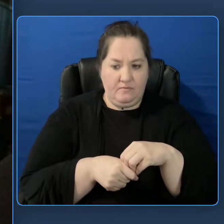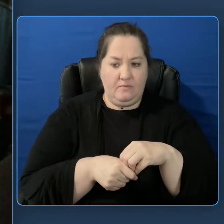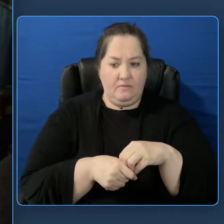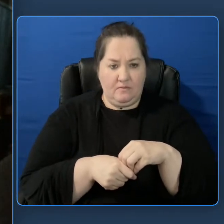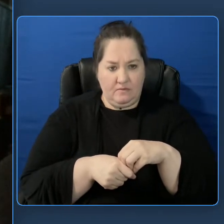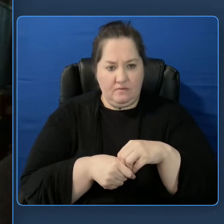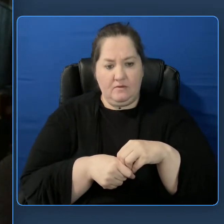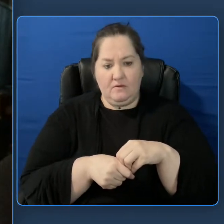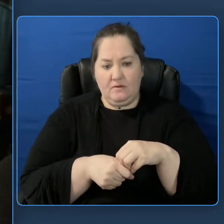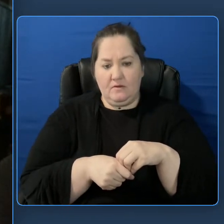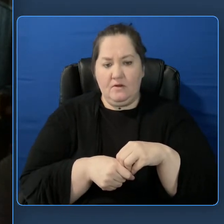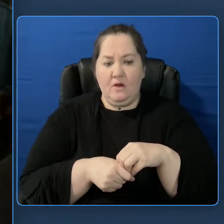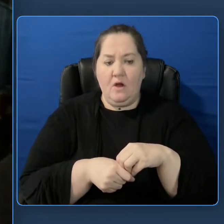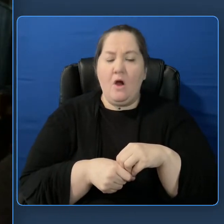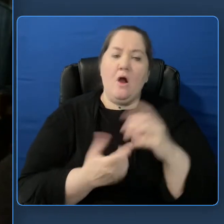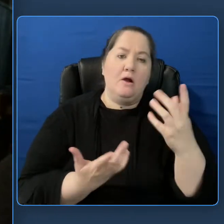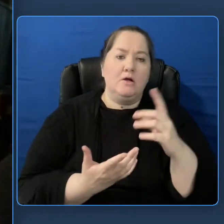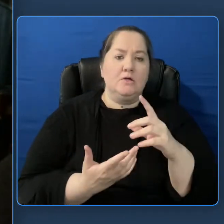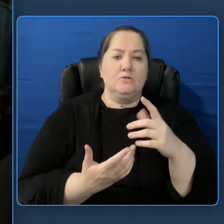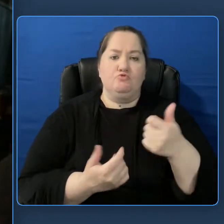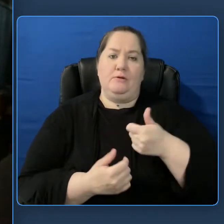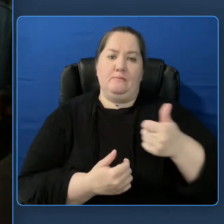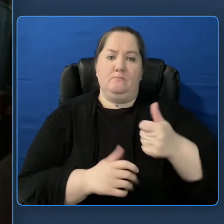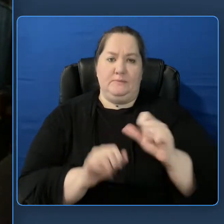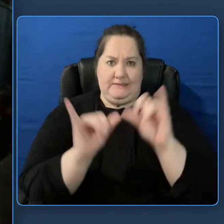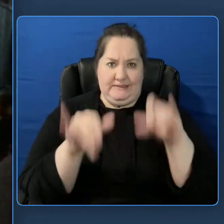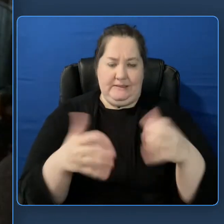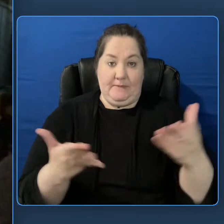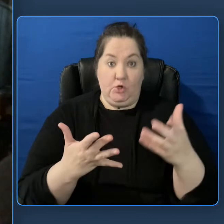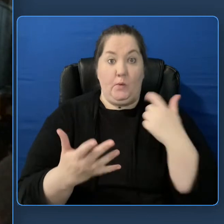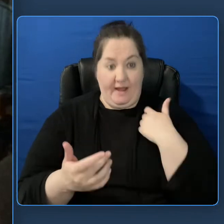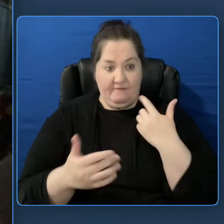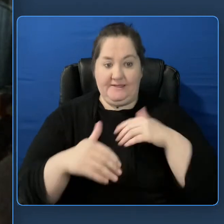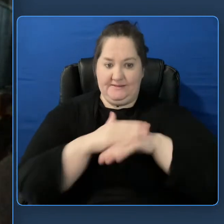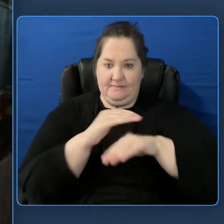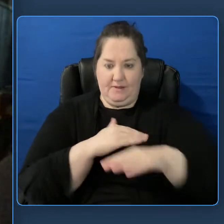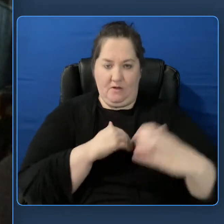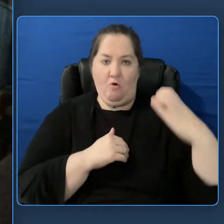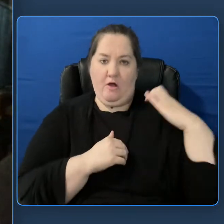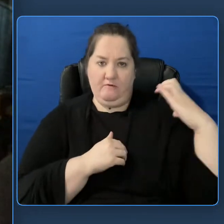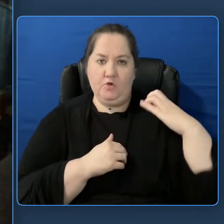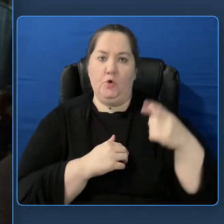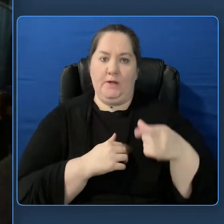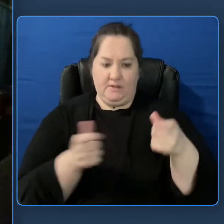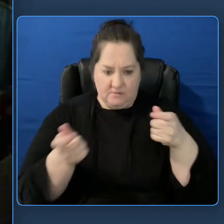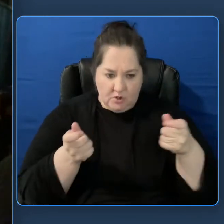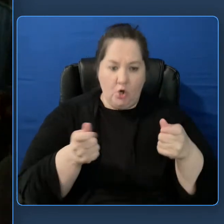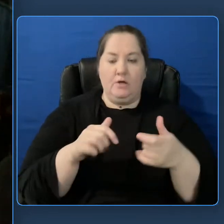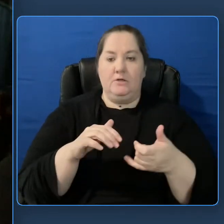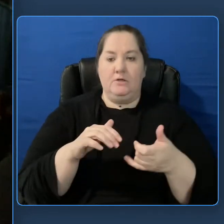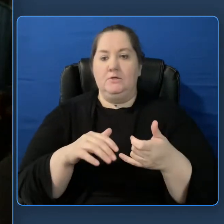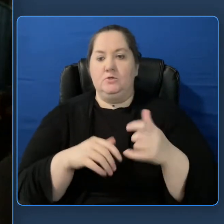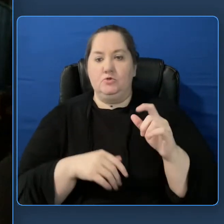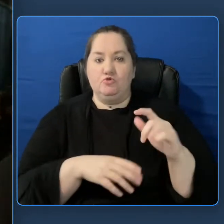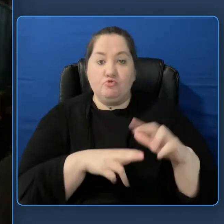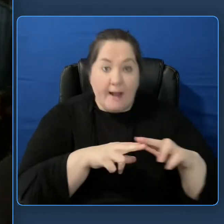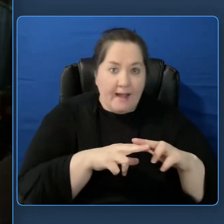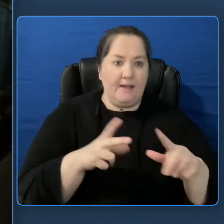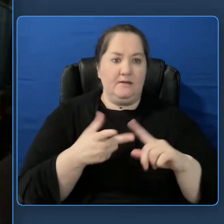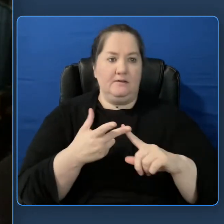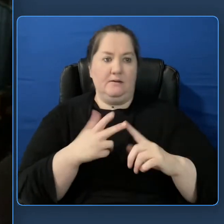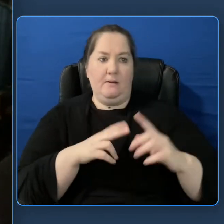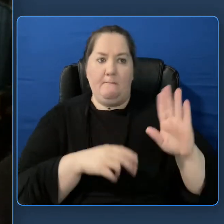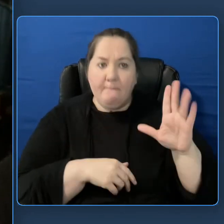New Jersey, our transit system here. So, and he's in charge of not only the trains, but also the buses. So he's doing